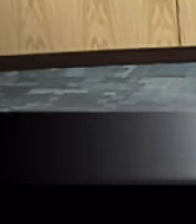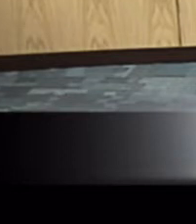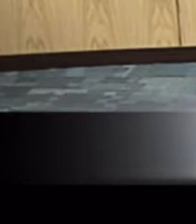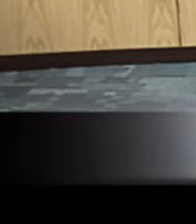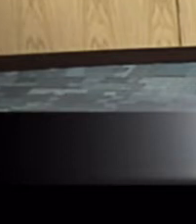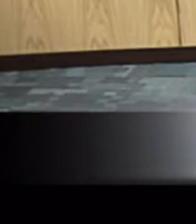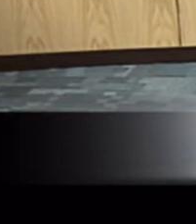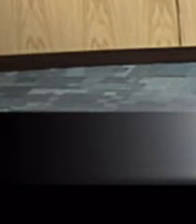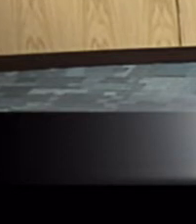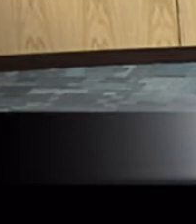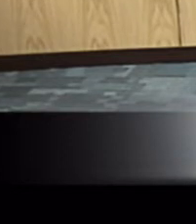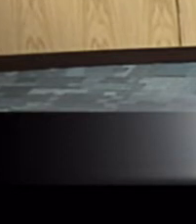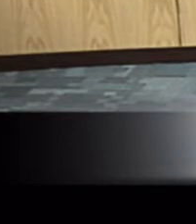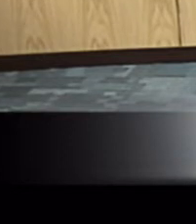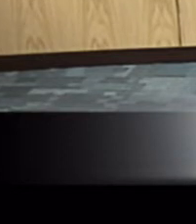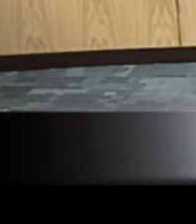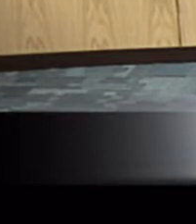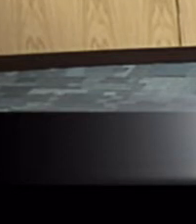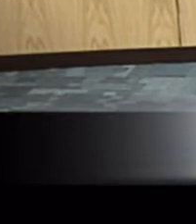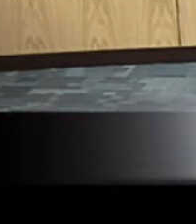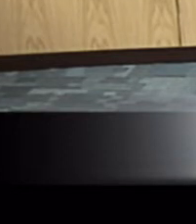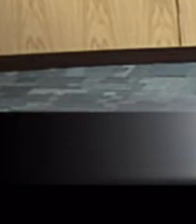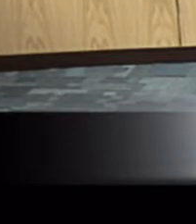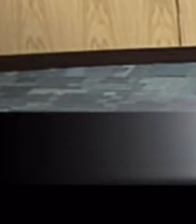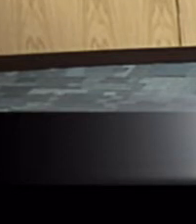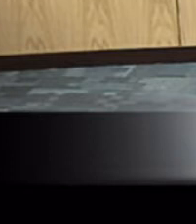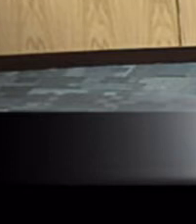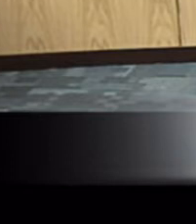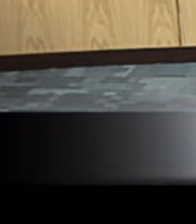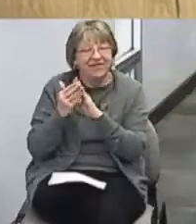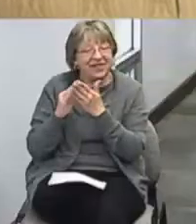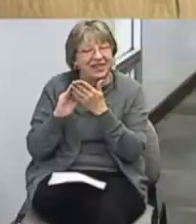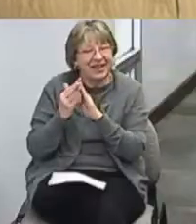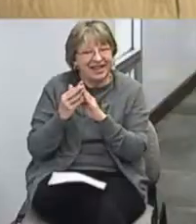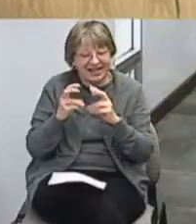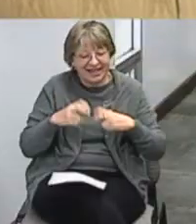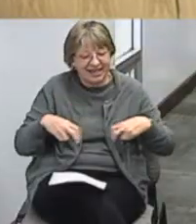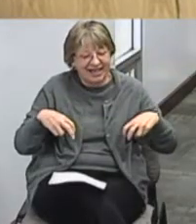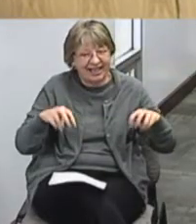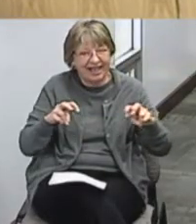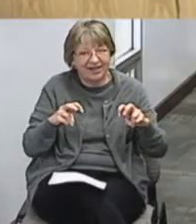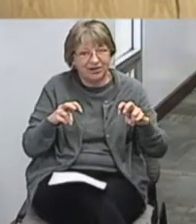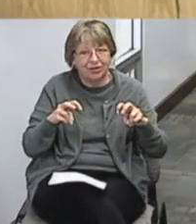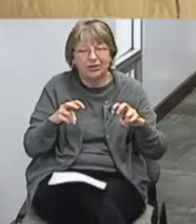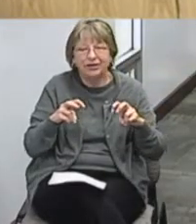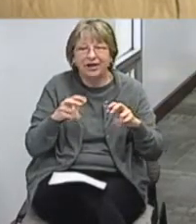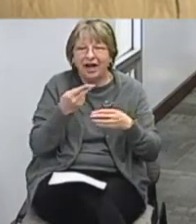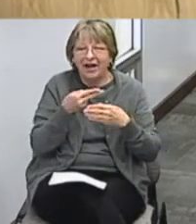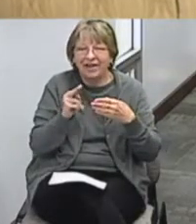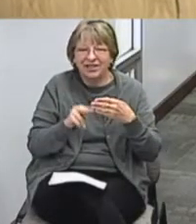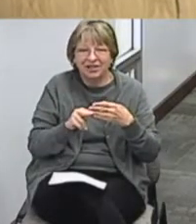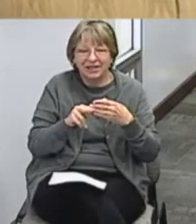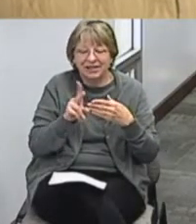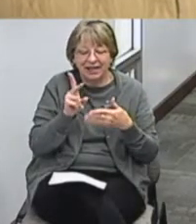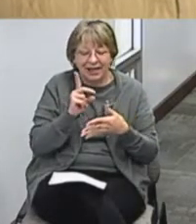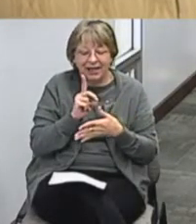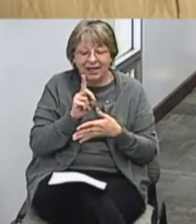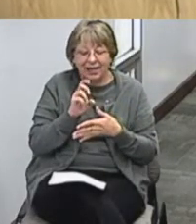2019 meeting of the City Council for the City of Hutchinson. Please call the roll. Deckent? Here. Dave Lang? Here.